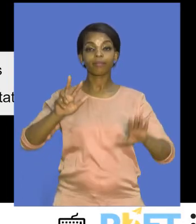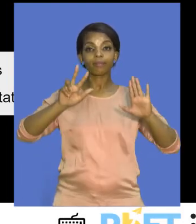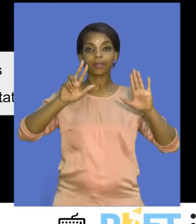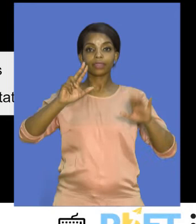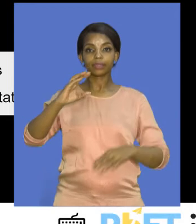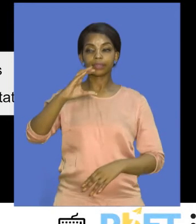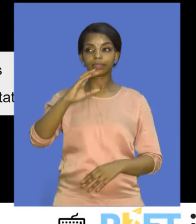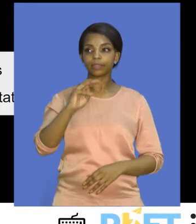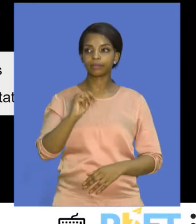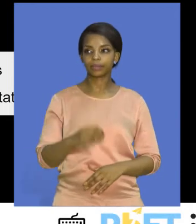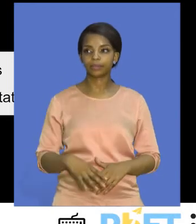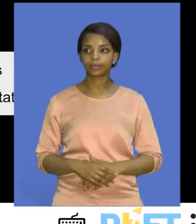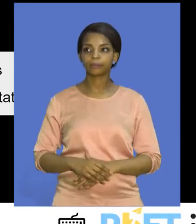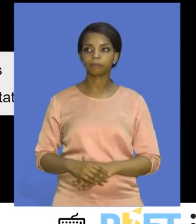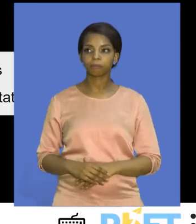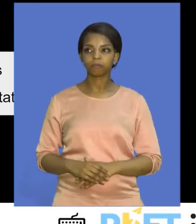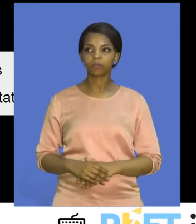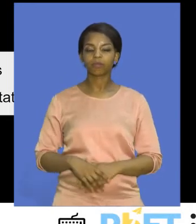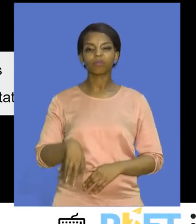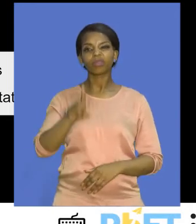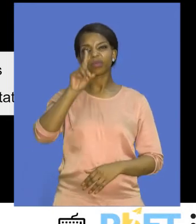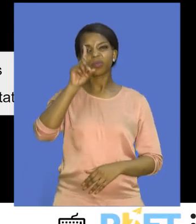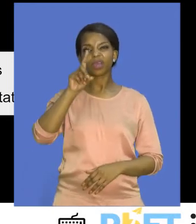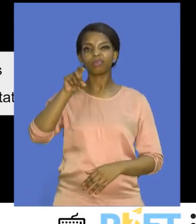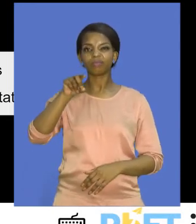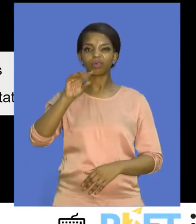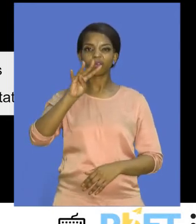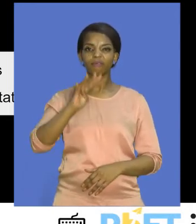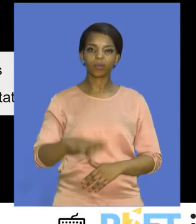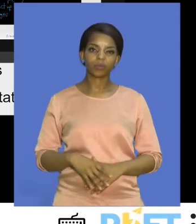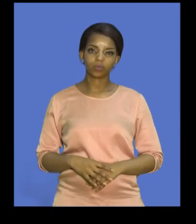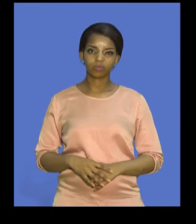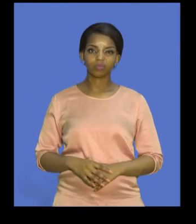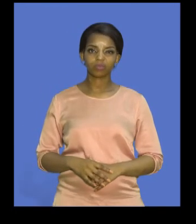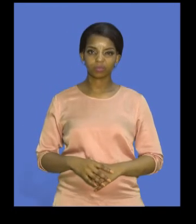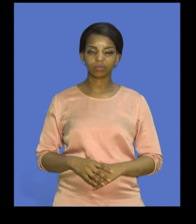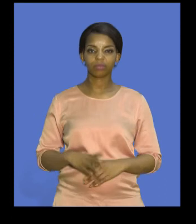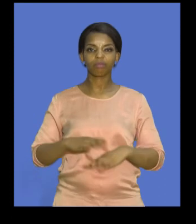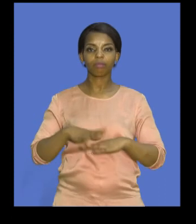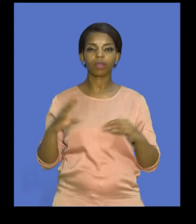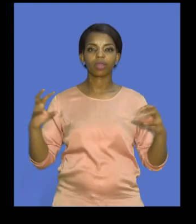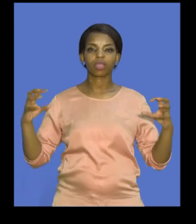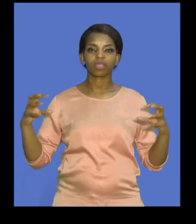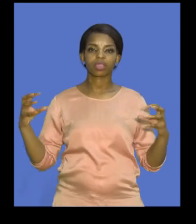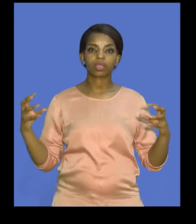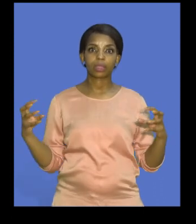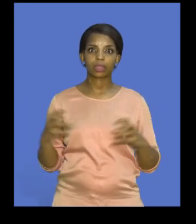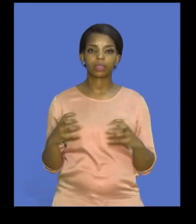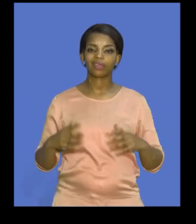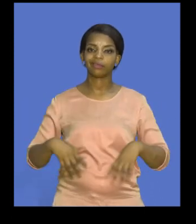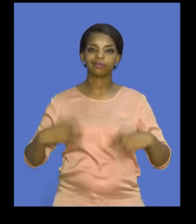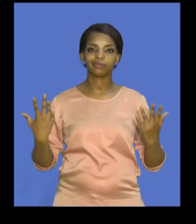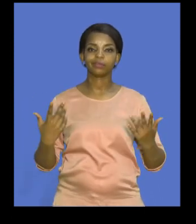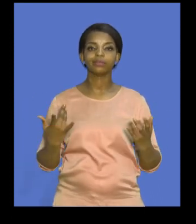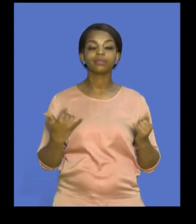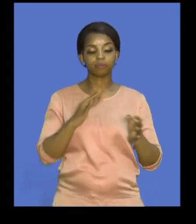it's 1,4 newtons, okay? Even smaller. So we go back to our table, 1,4 newtons.